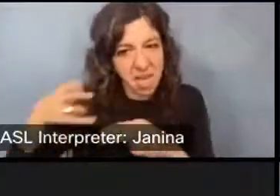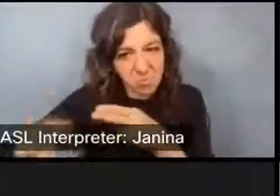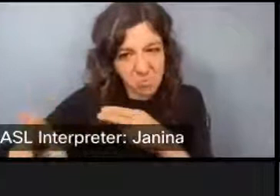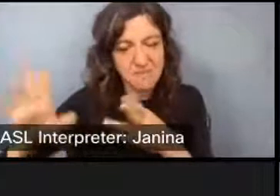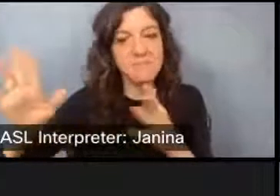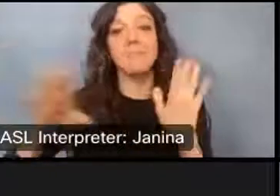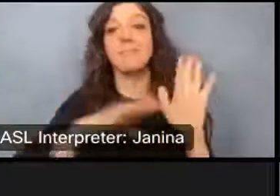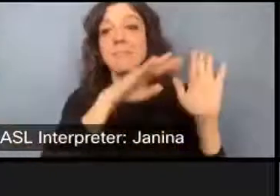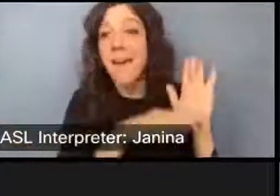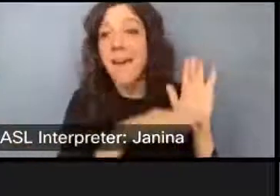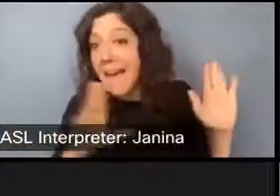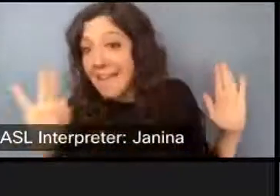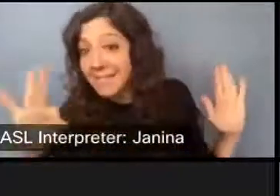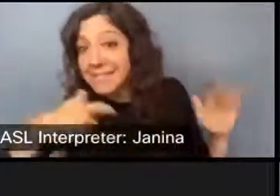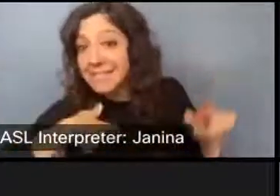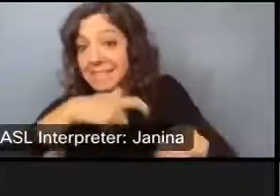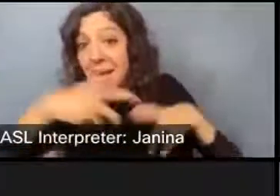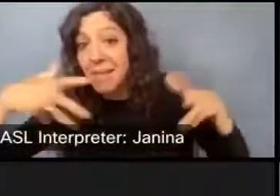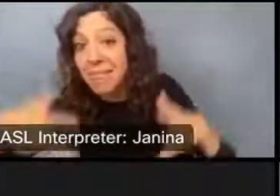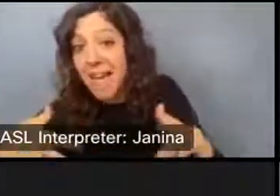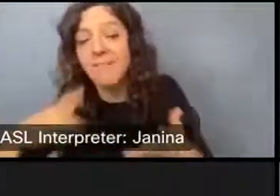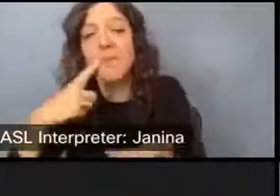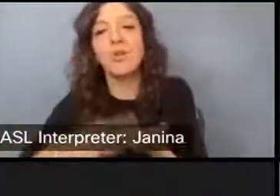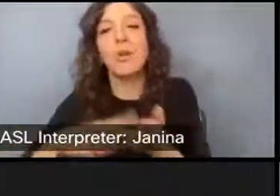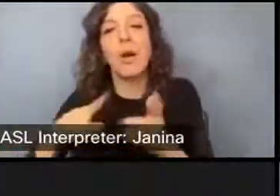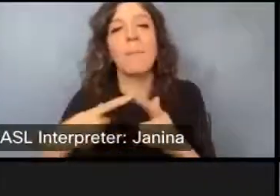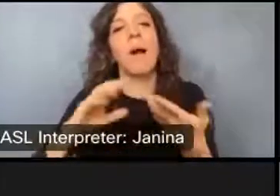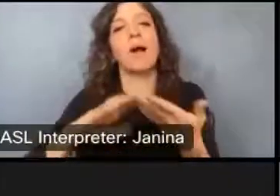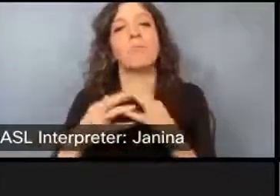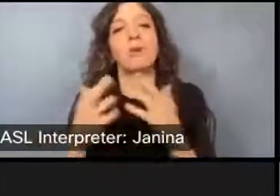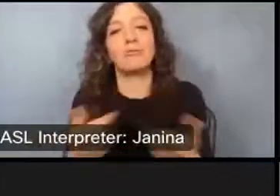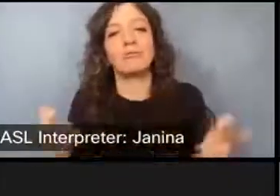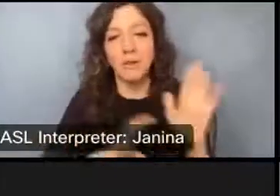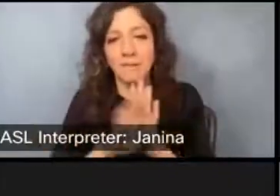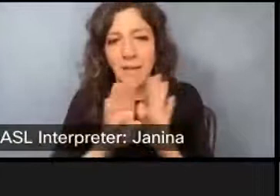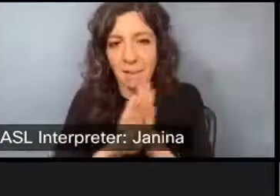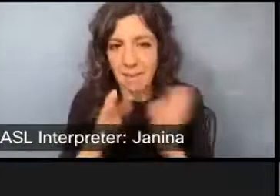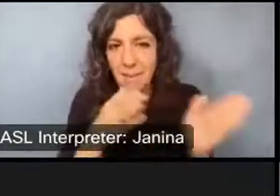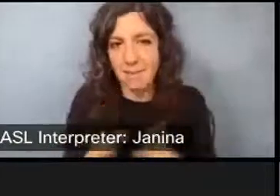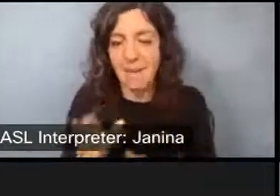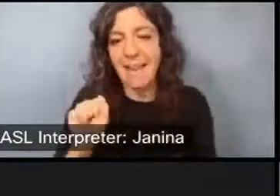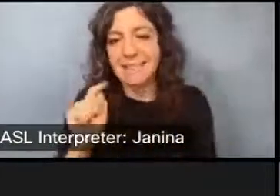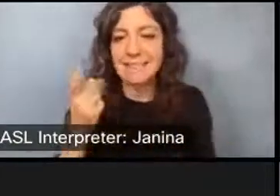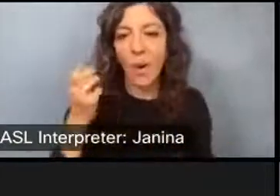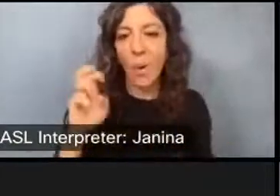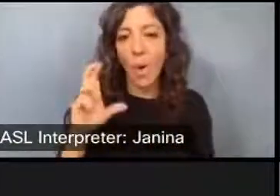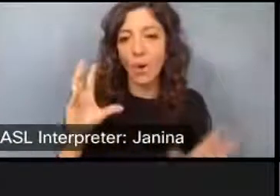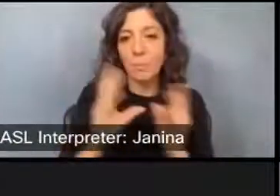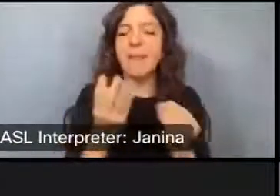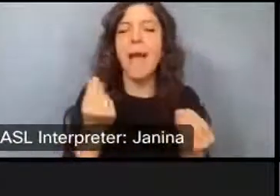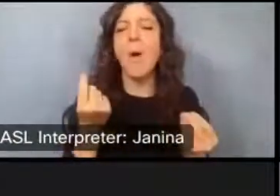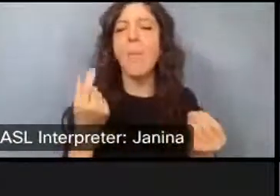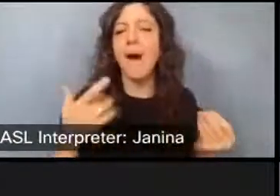if we have time, we'll talk about our community resource development plan stakeholder meeting and kind of what the status is